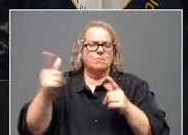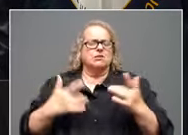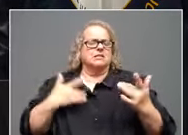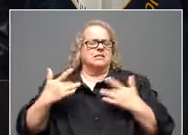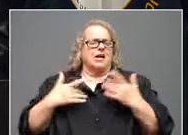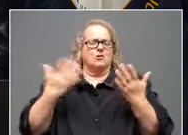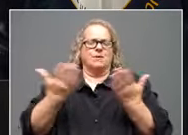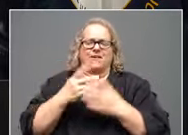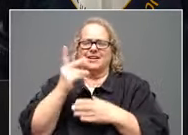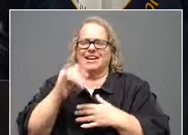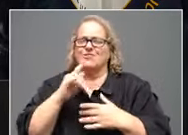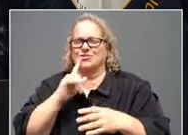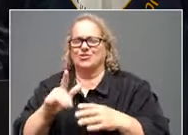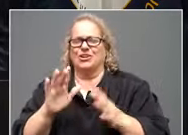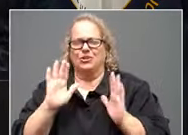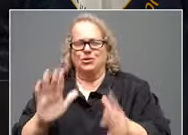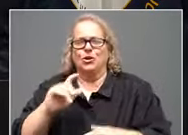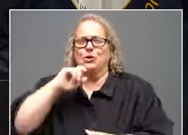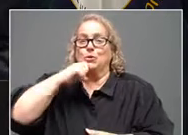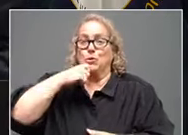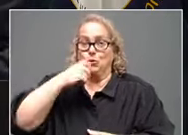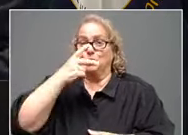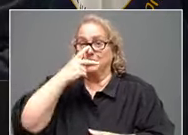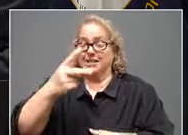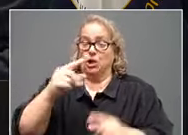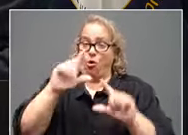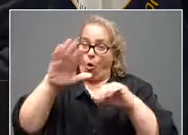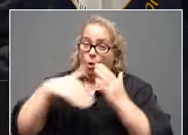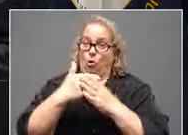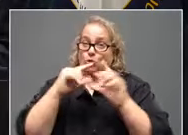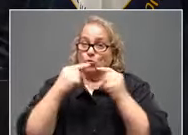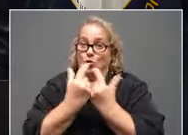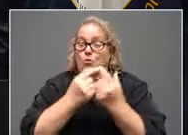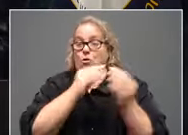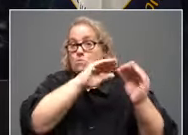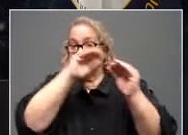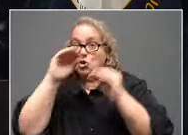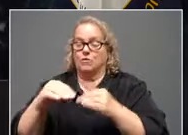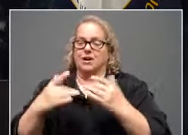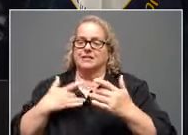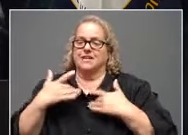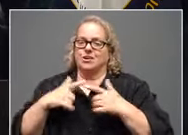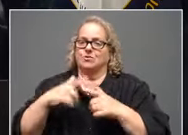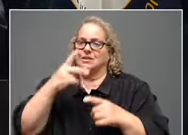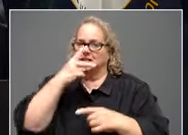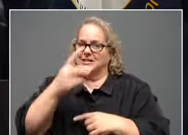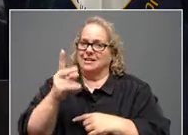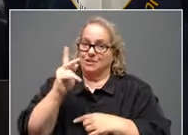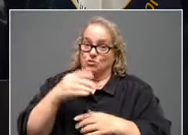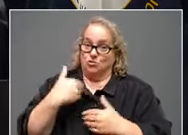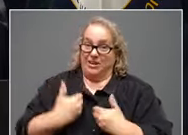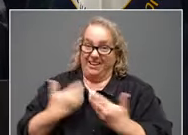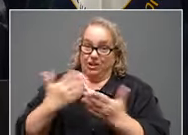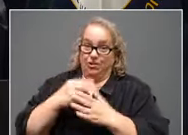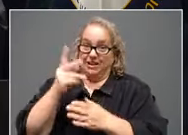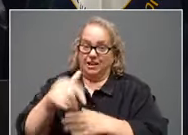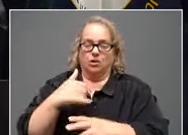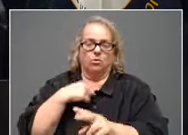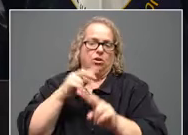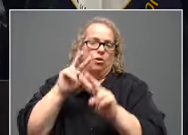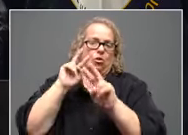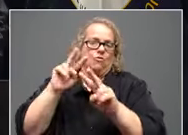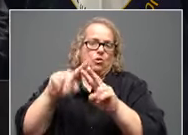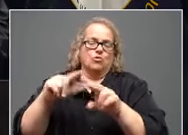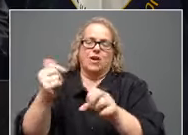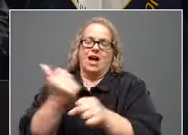see. Group moving their headquarters, truly excited about the opportunity, and we look forward to everything that they